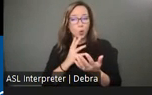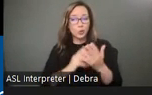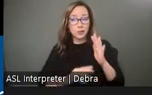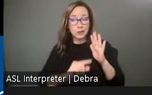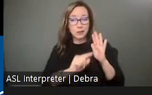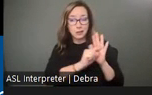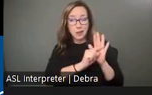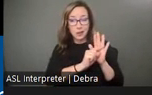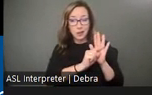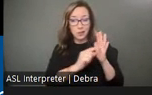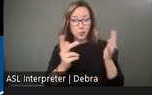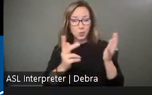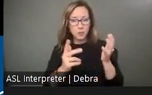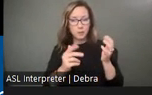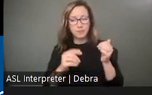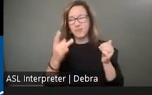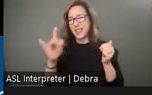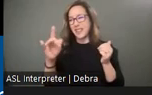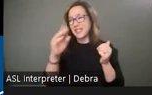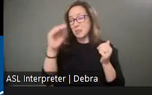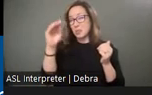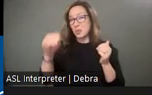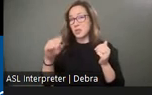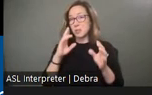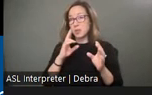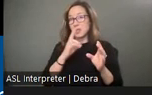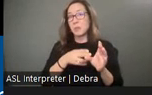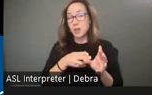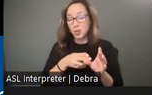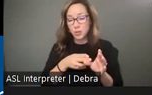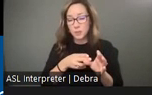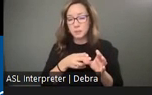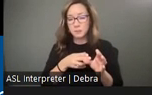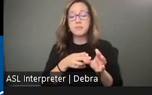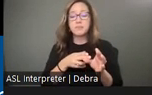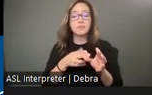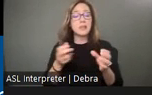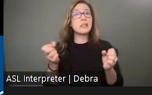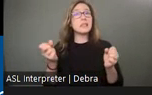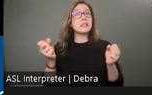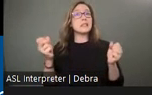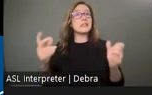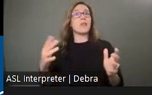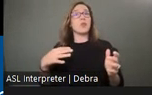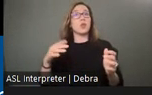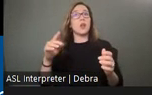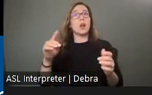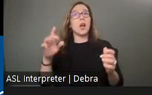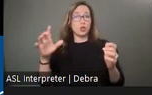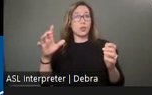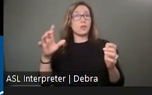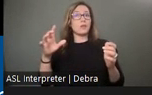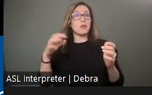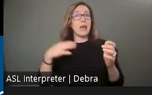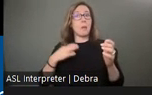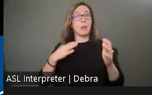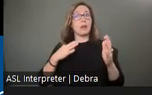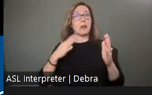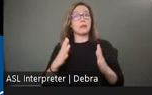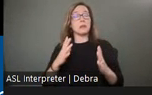these was that we only had an 18% participation. And there was actually several hundred applicants who we reached out